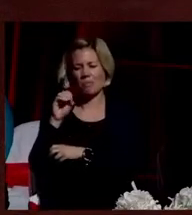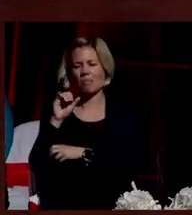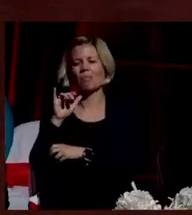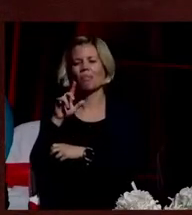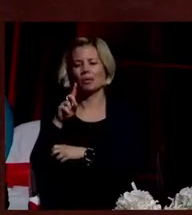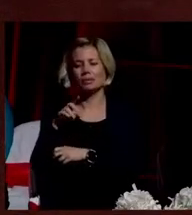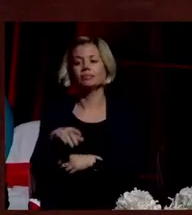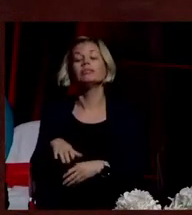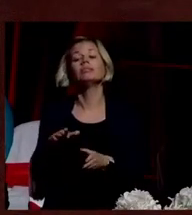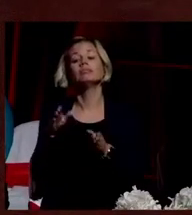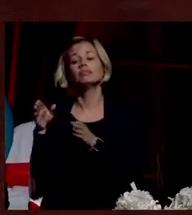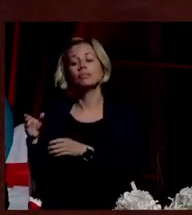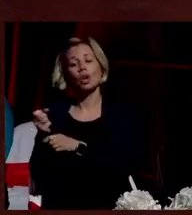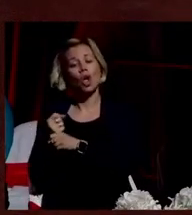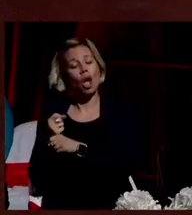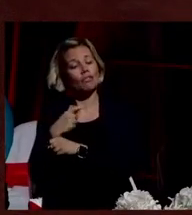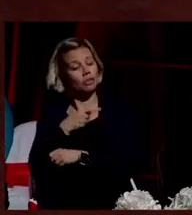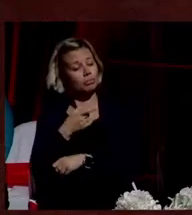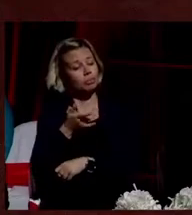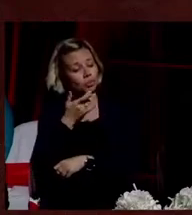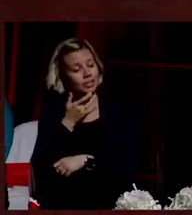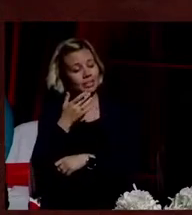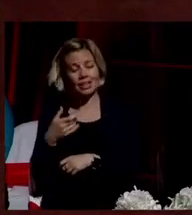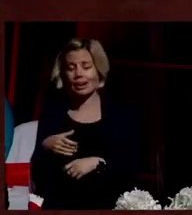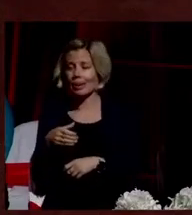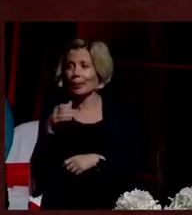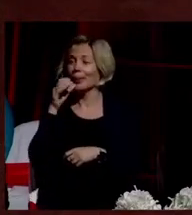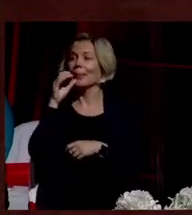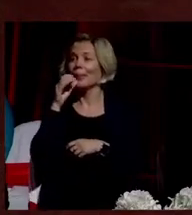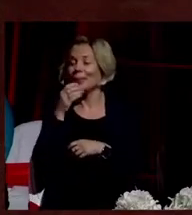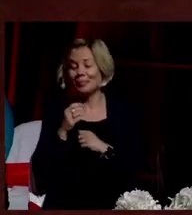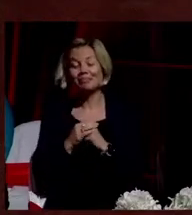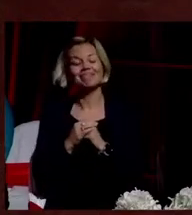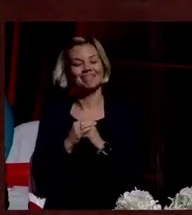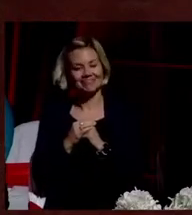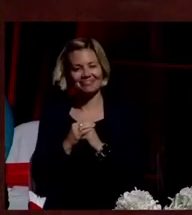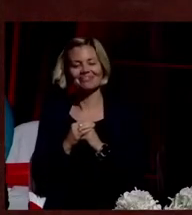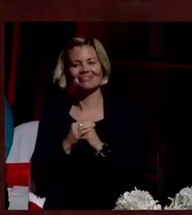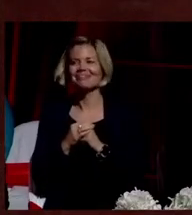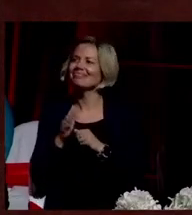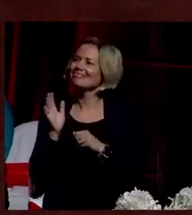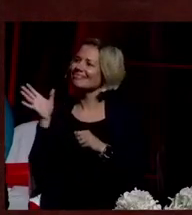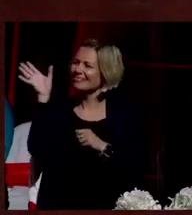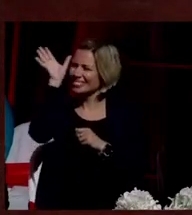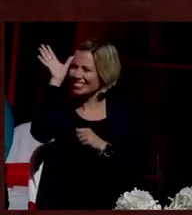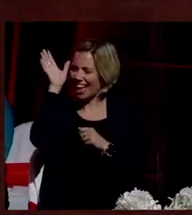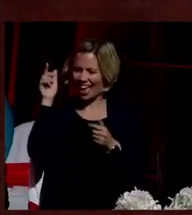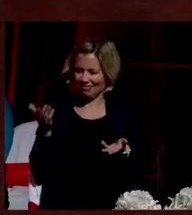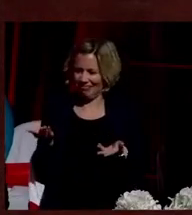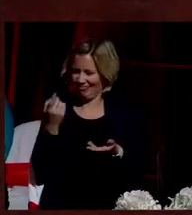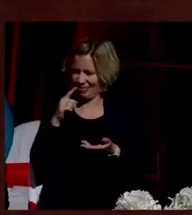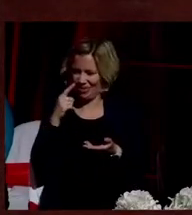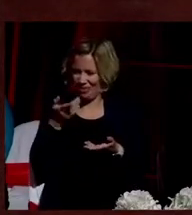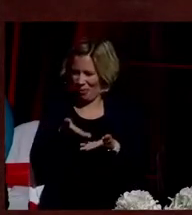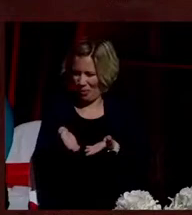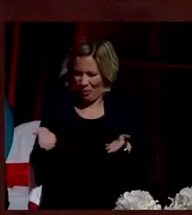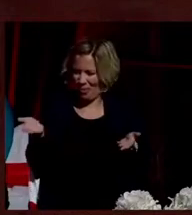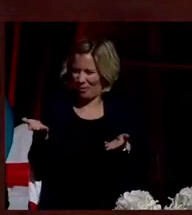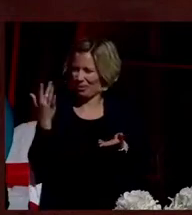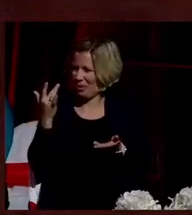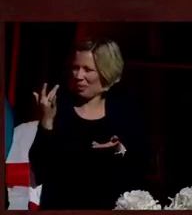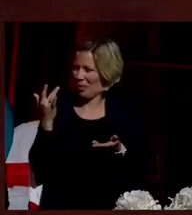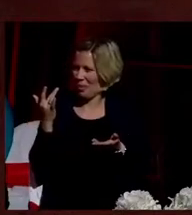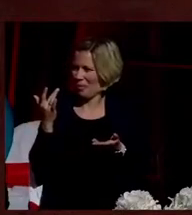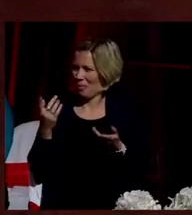the coffee. Its rich aroma brought a smile to her face. "Father, what does this mean?" she asked. He explained